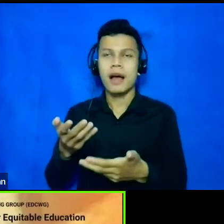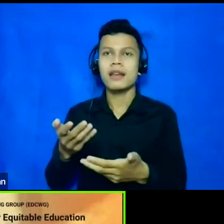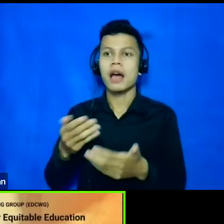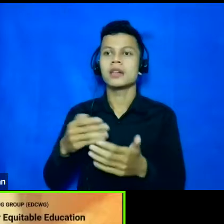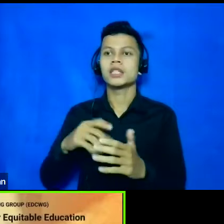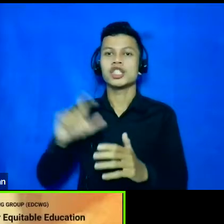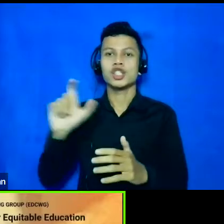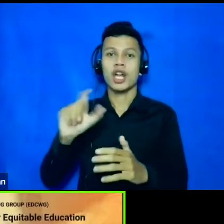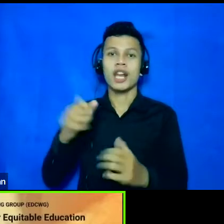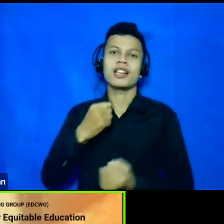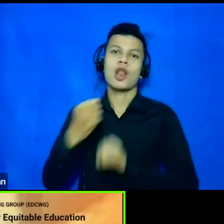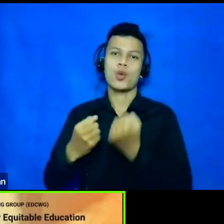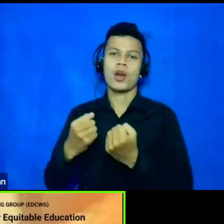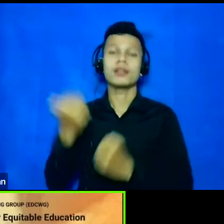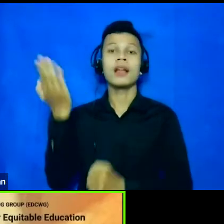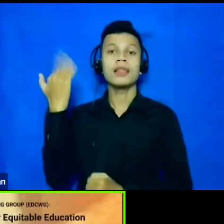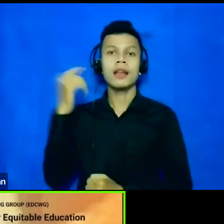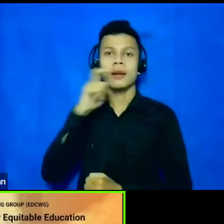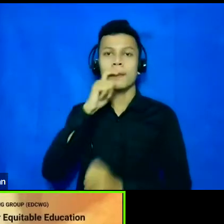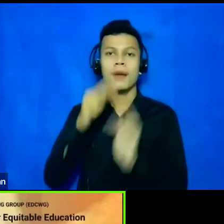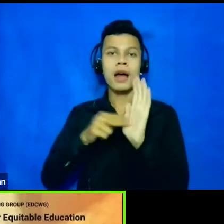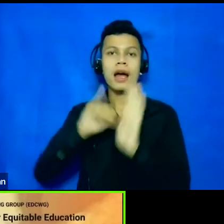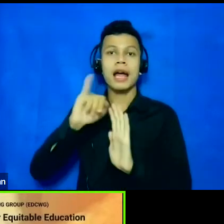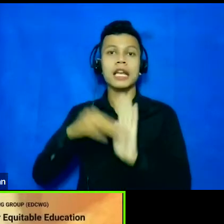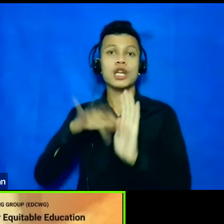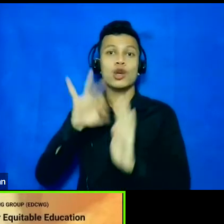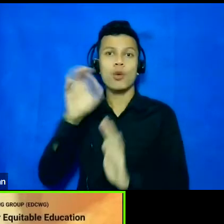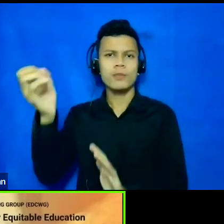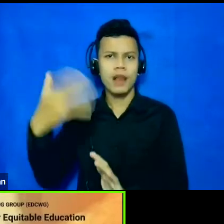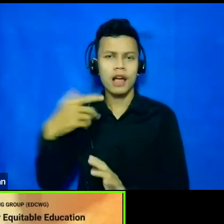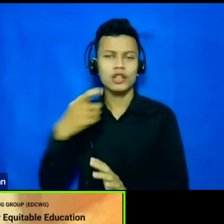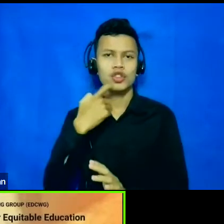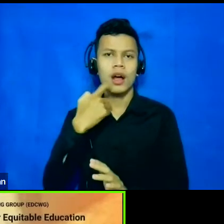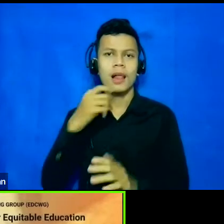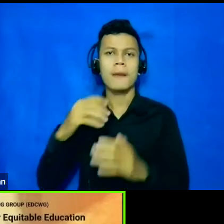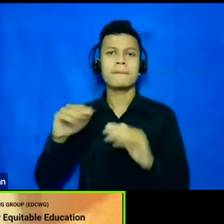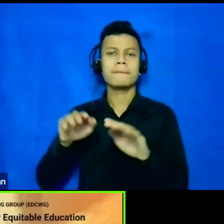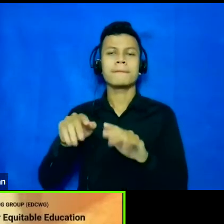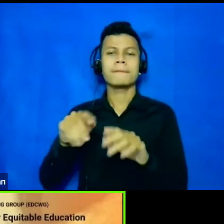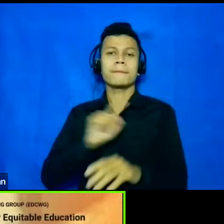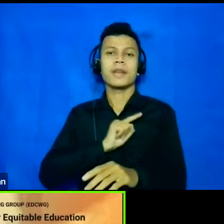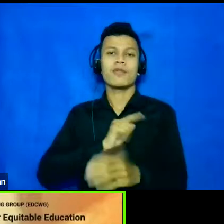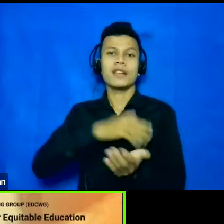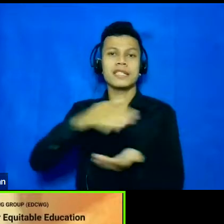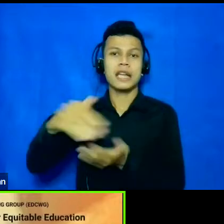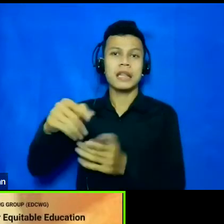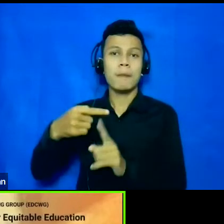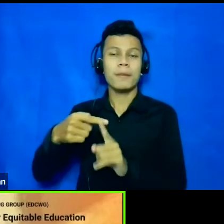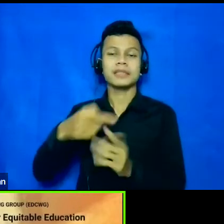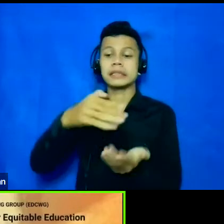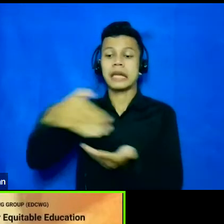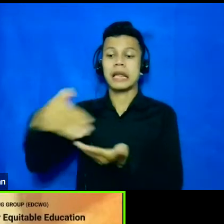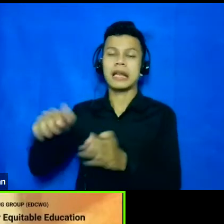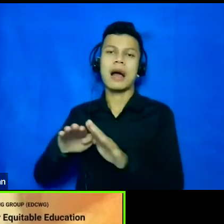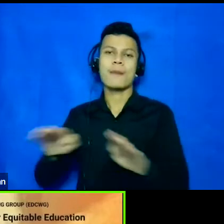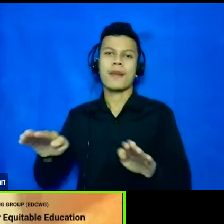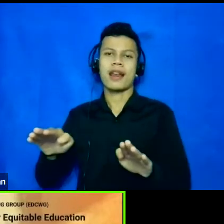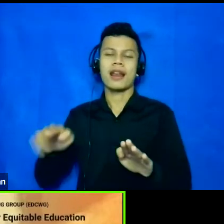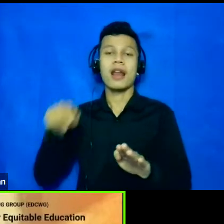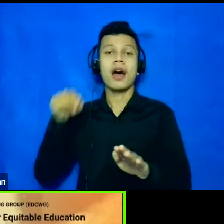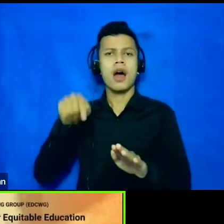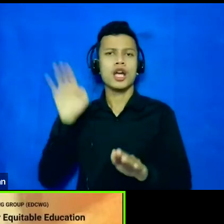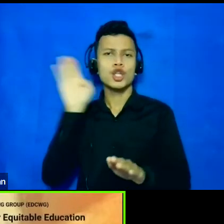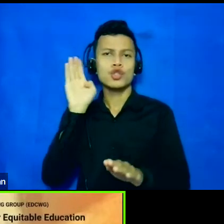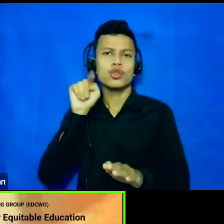data privacy and security problems, which we will elaborate more on the discussions later